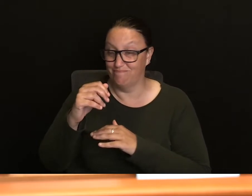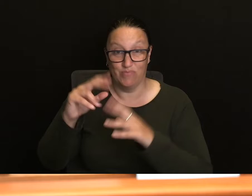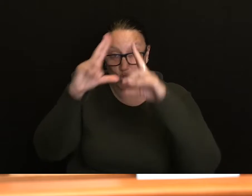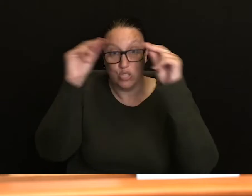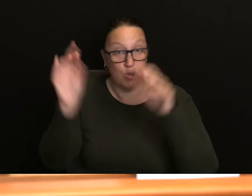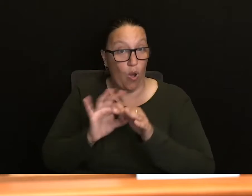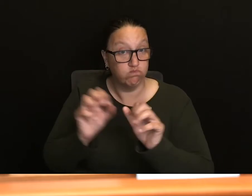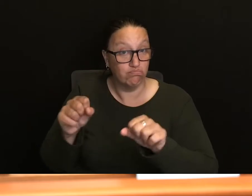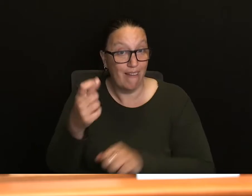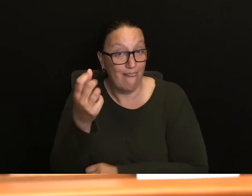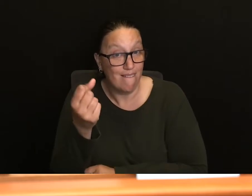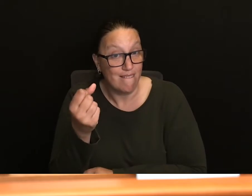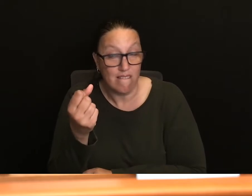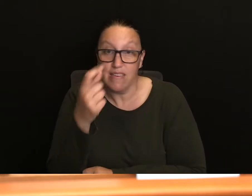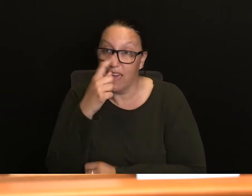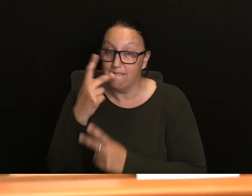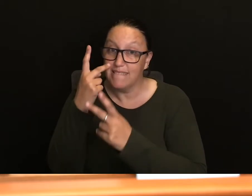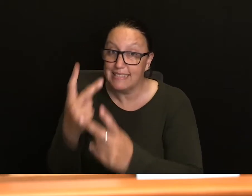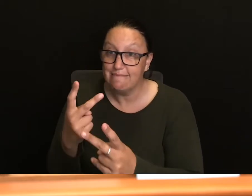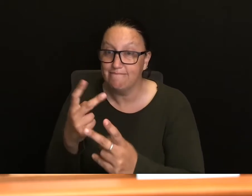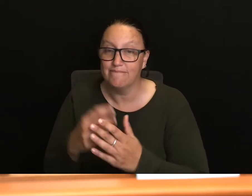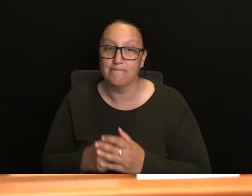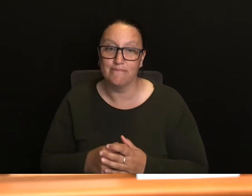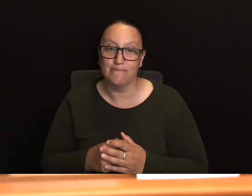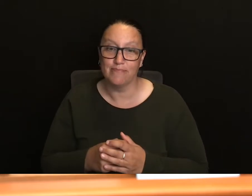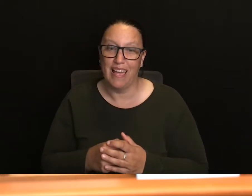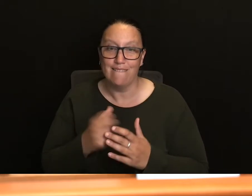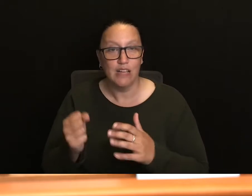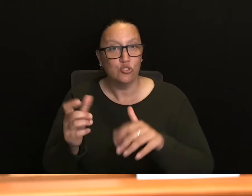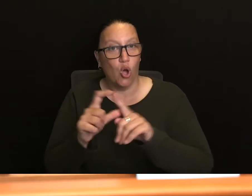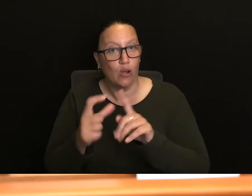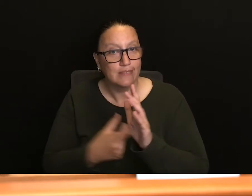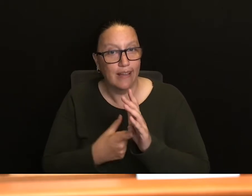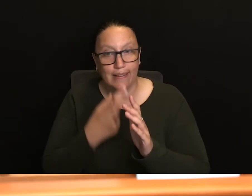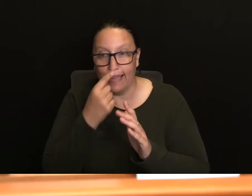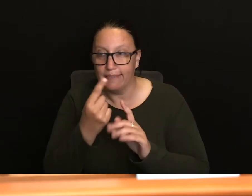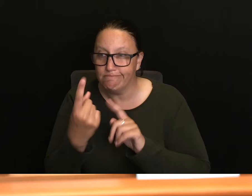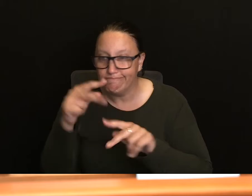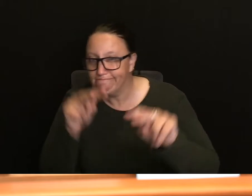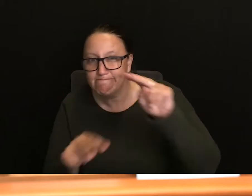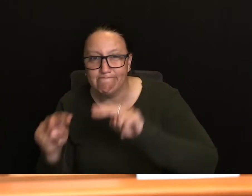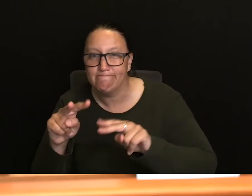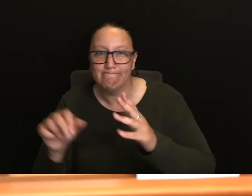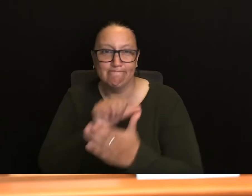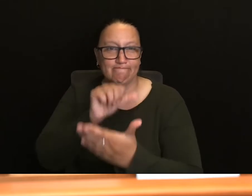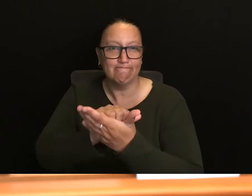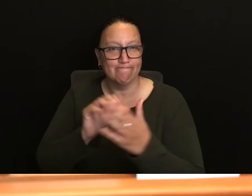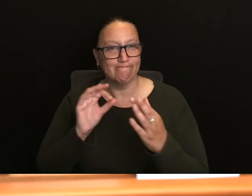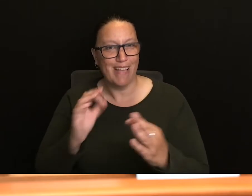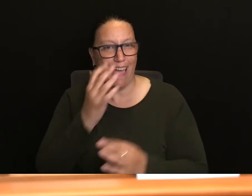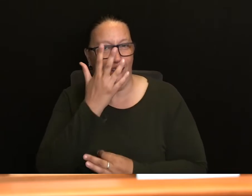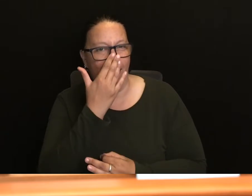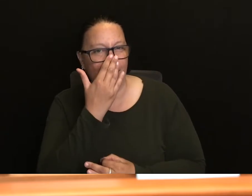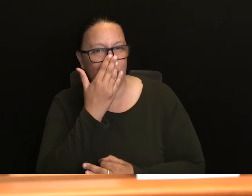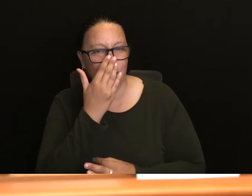Care Facilities initiative. Under this initiative, PHNs are funded to commission tailored, age-appropriate supports